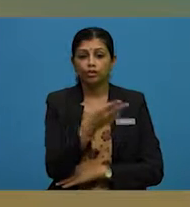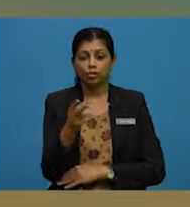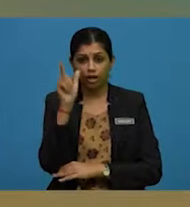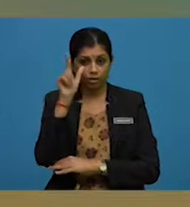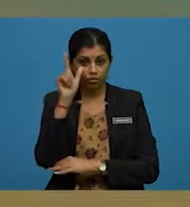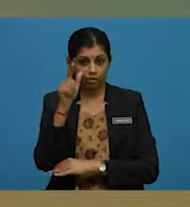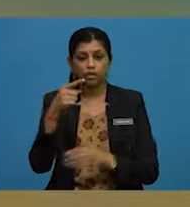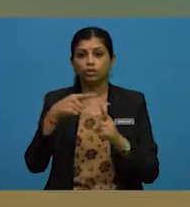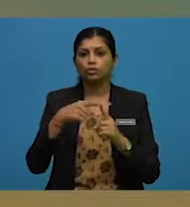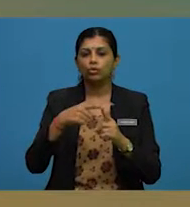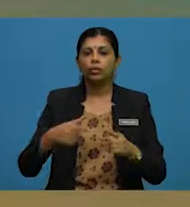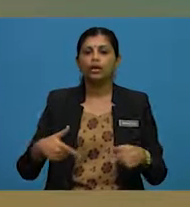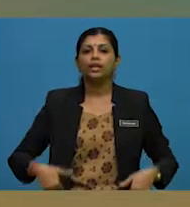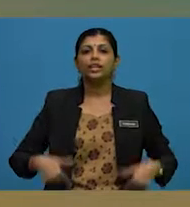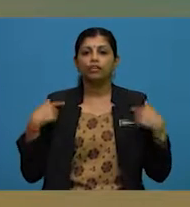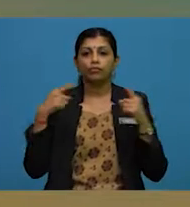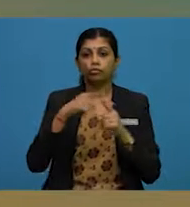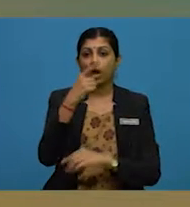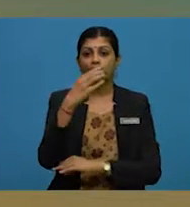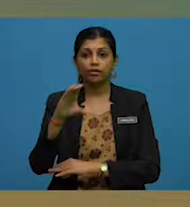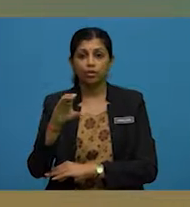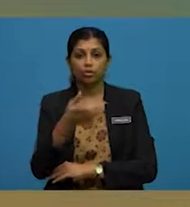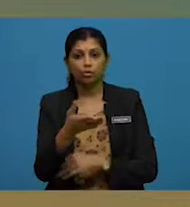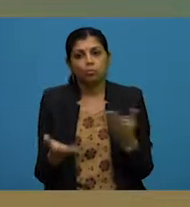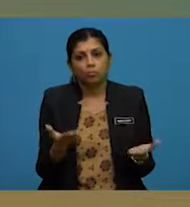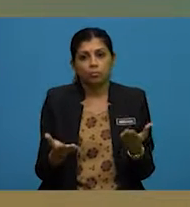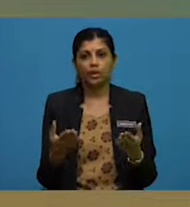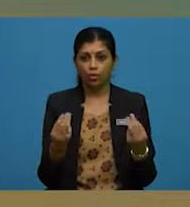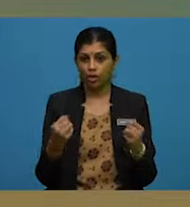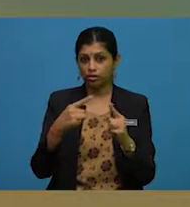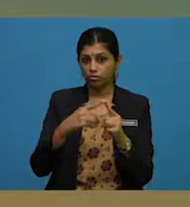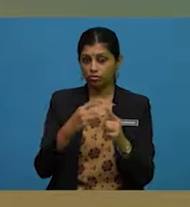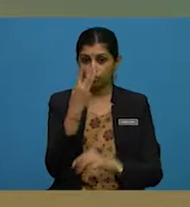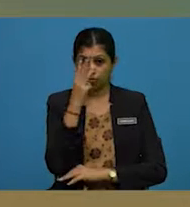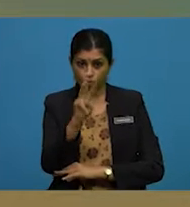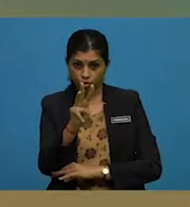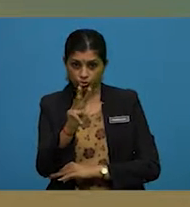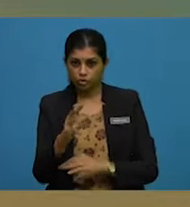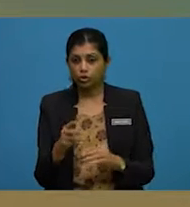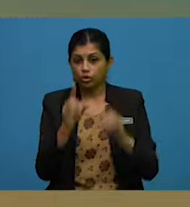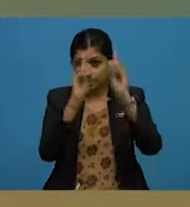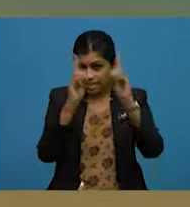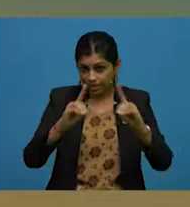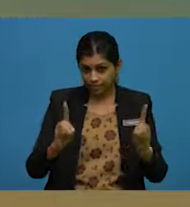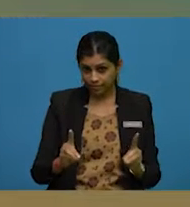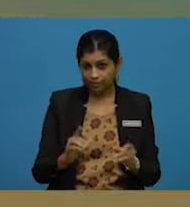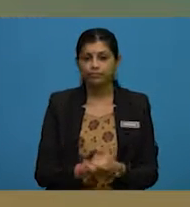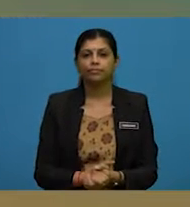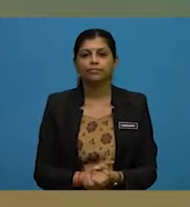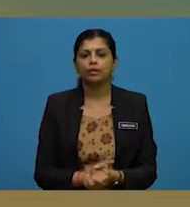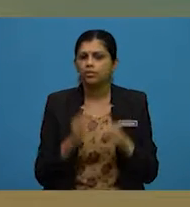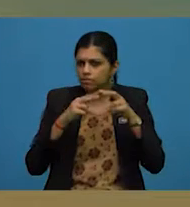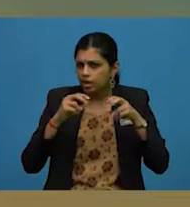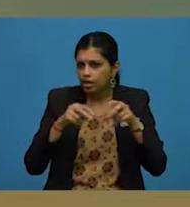If you are looking to live to 100, you may want to watch more than your diet.